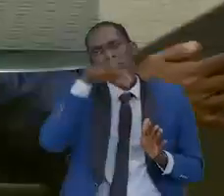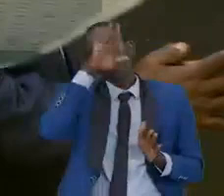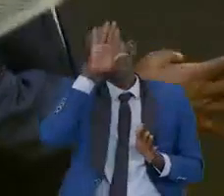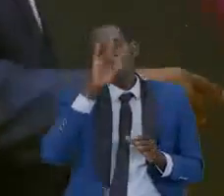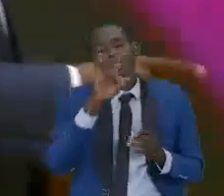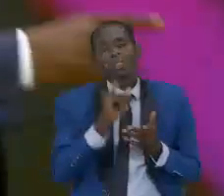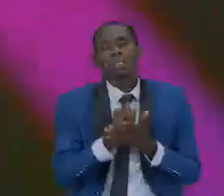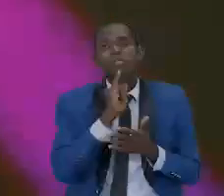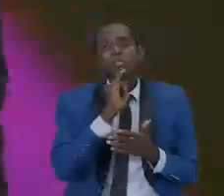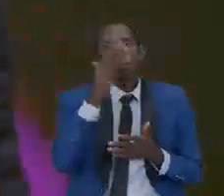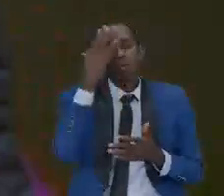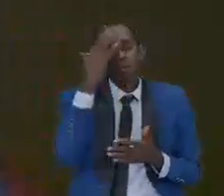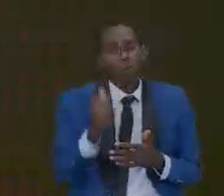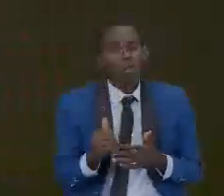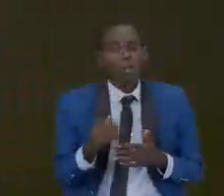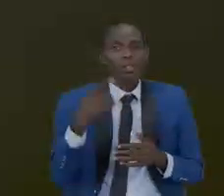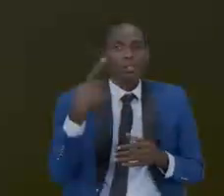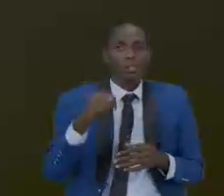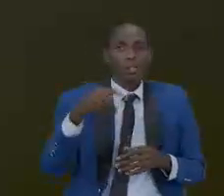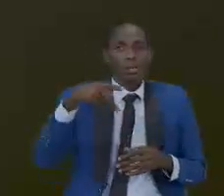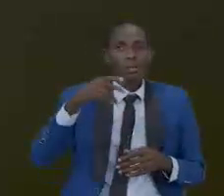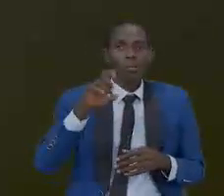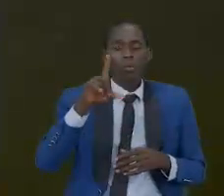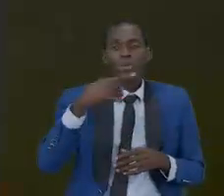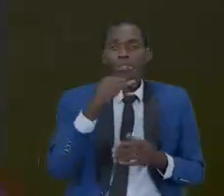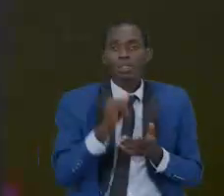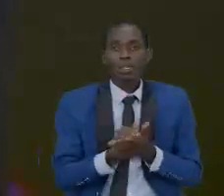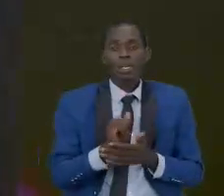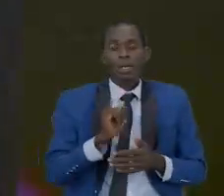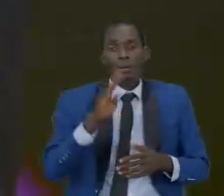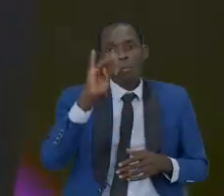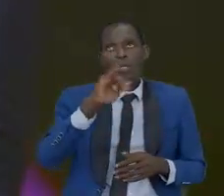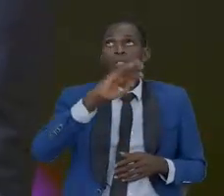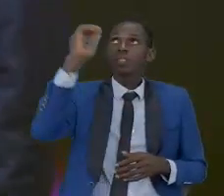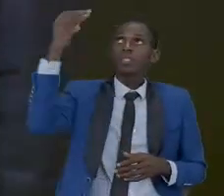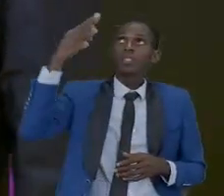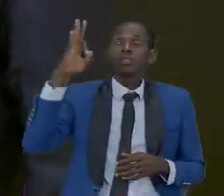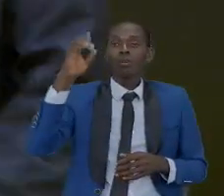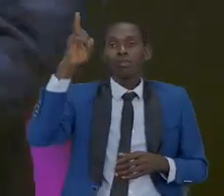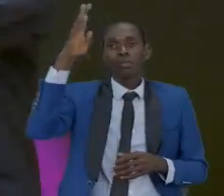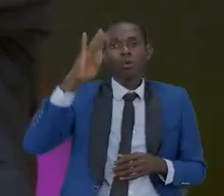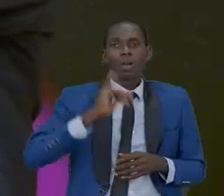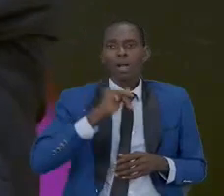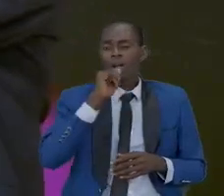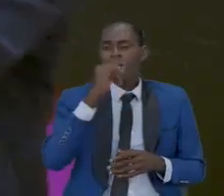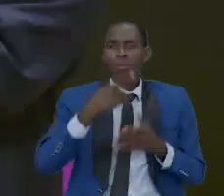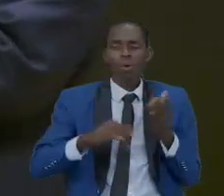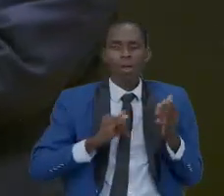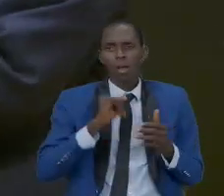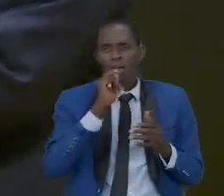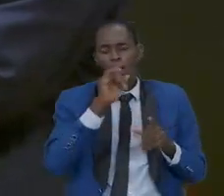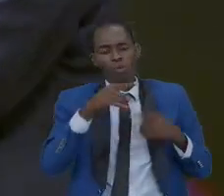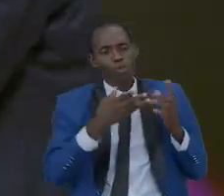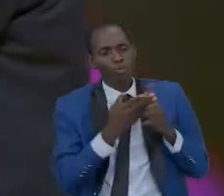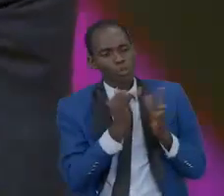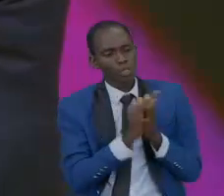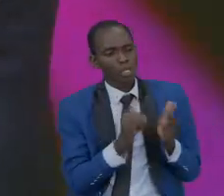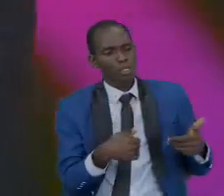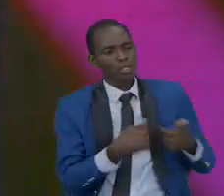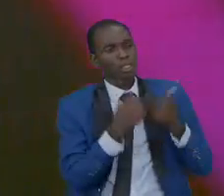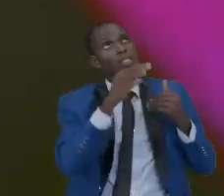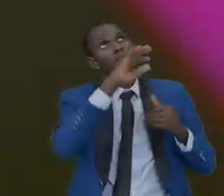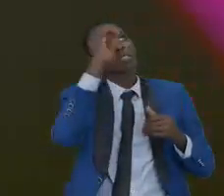apostles said by the grace of God I am what I am I go through that child challenge the grace is there